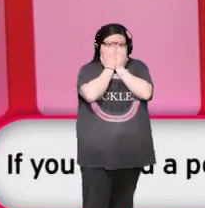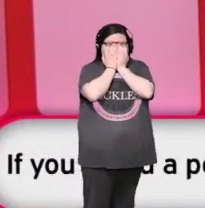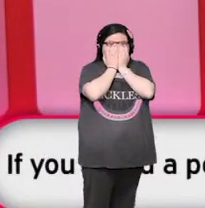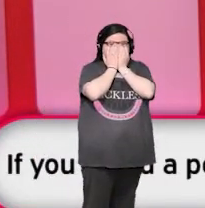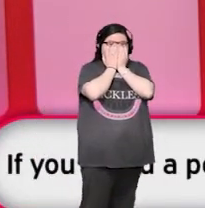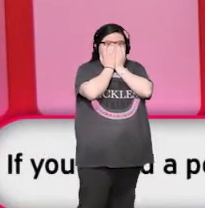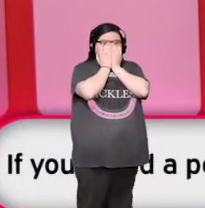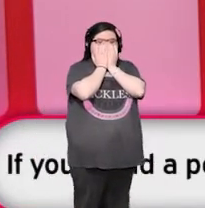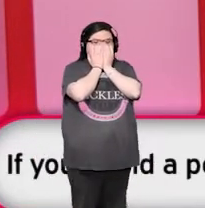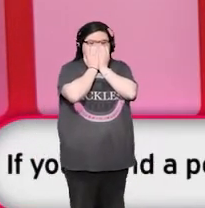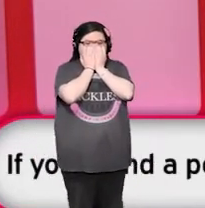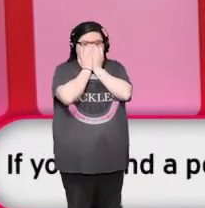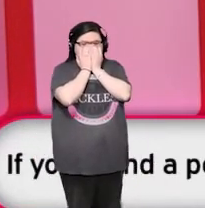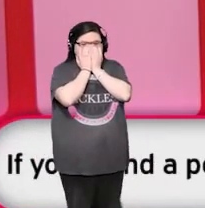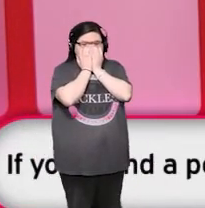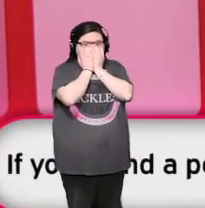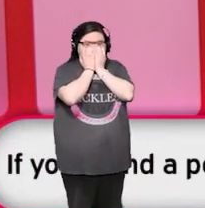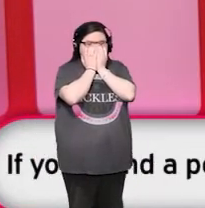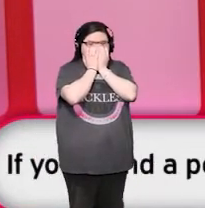just beaten.